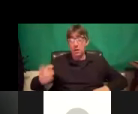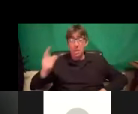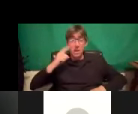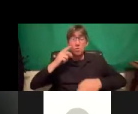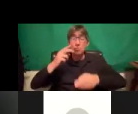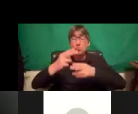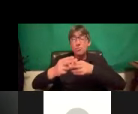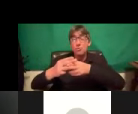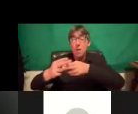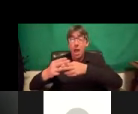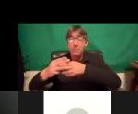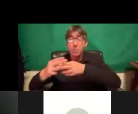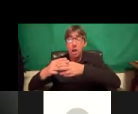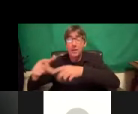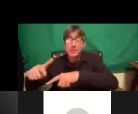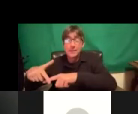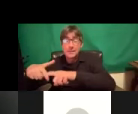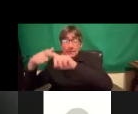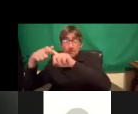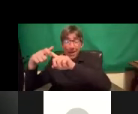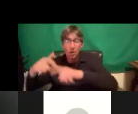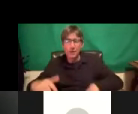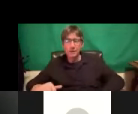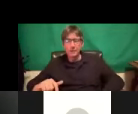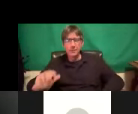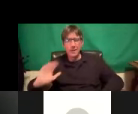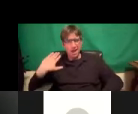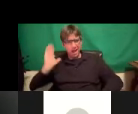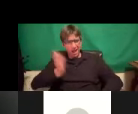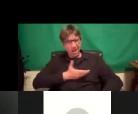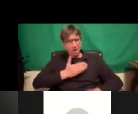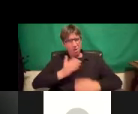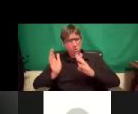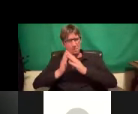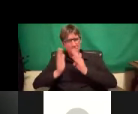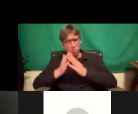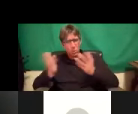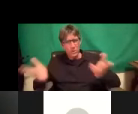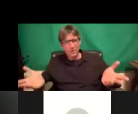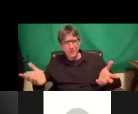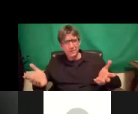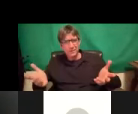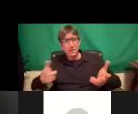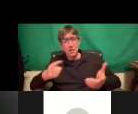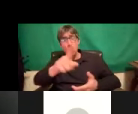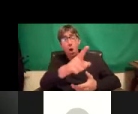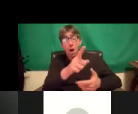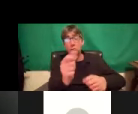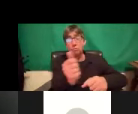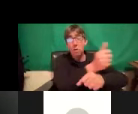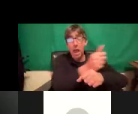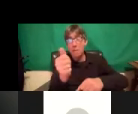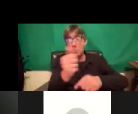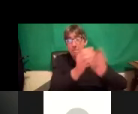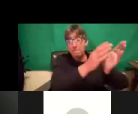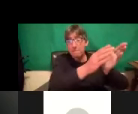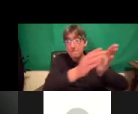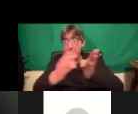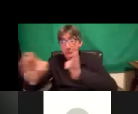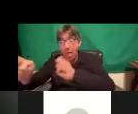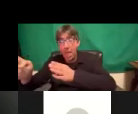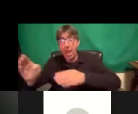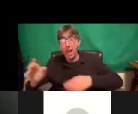that have put bus routes into transportation planning really need to be evaluated seriously. And I guess lastly, I'd just